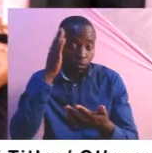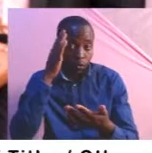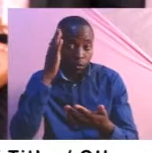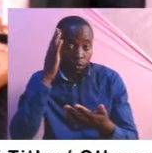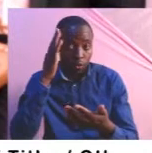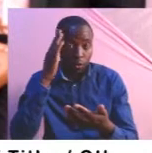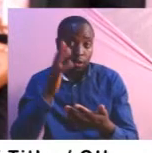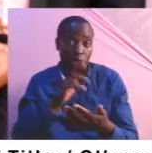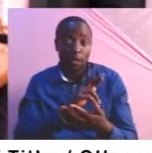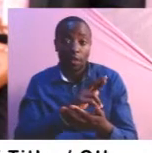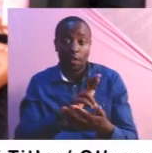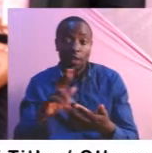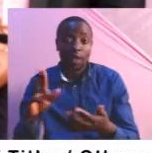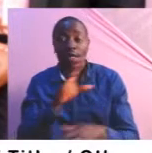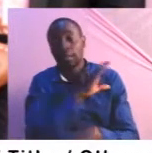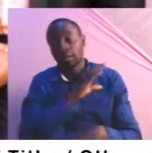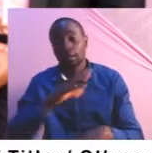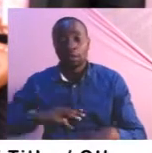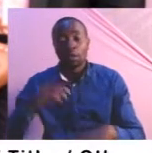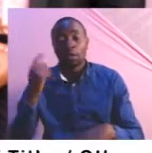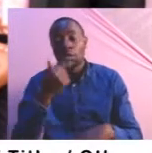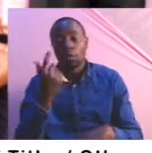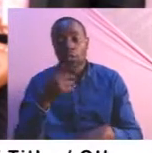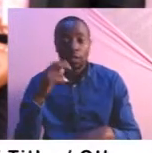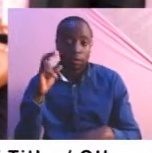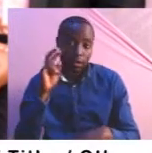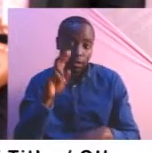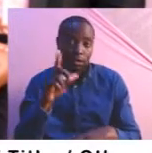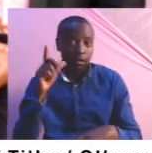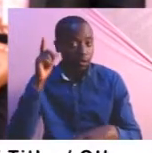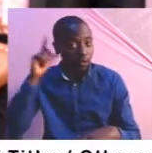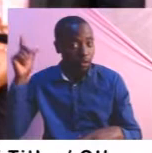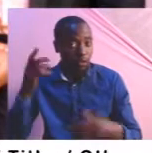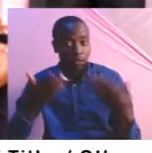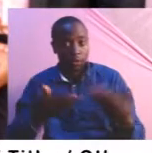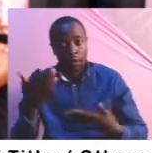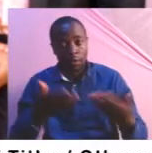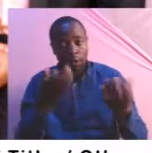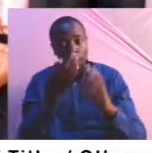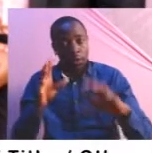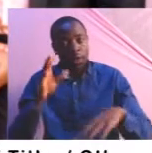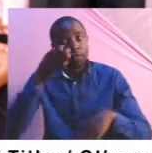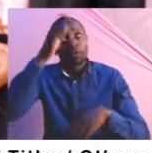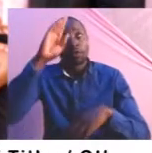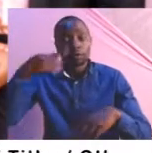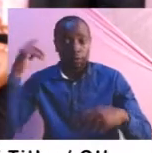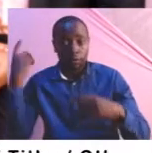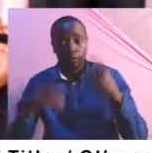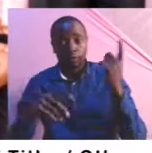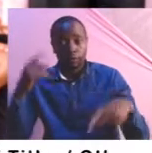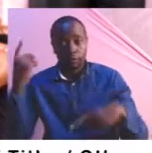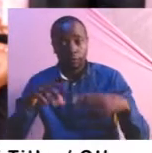you are a Christian who cannot see or listen to the servant of God. You are hitting the donkey that